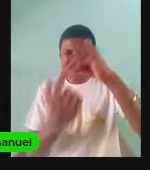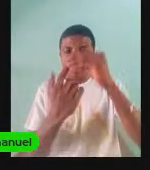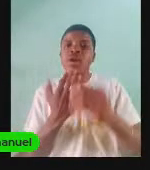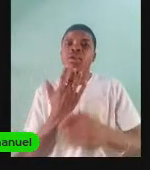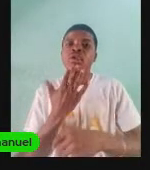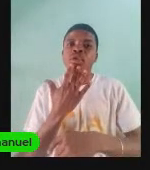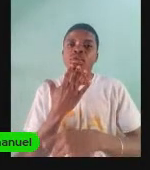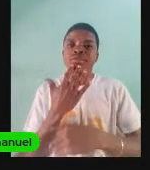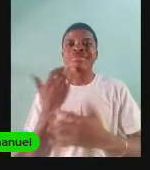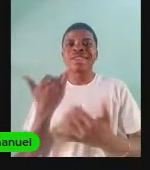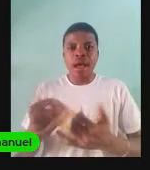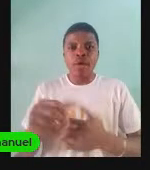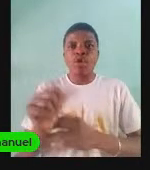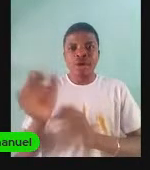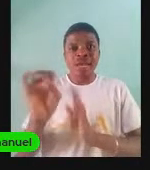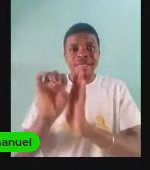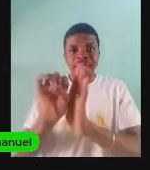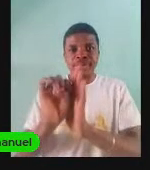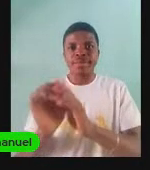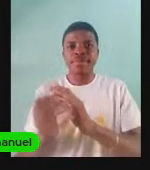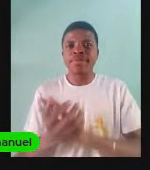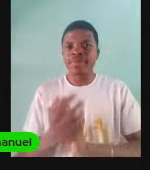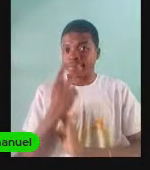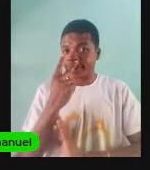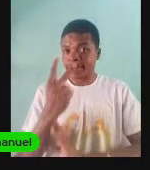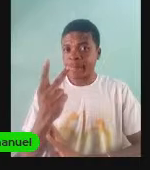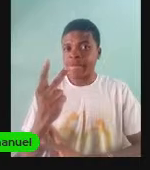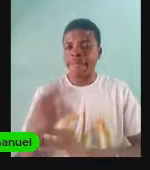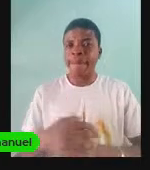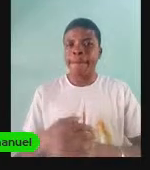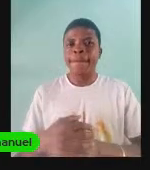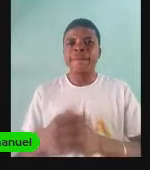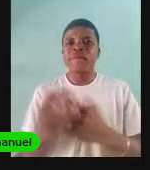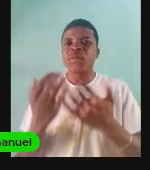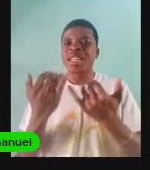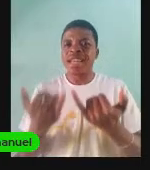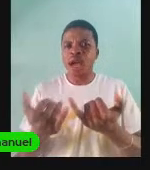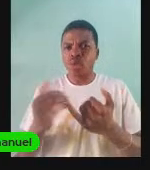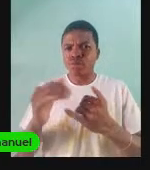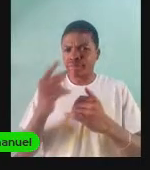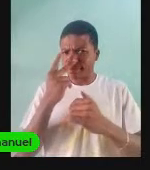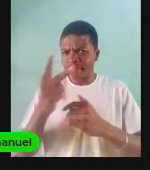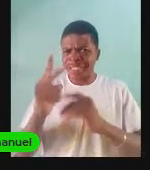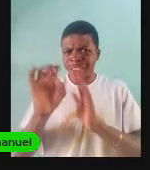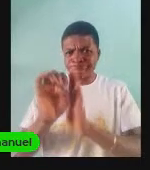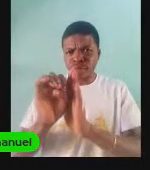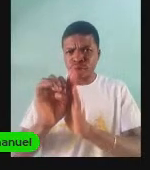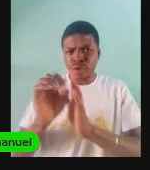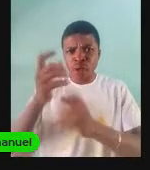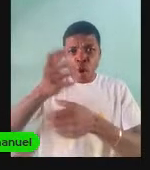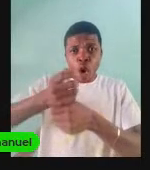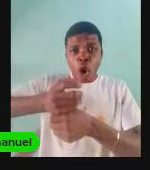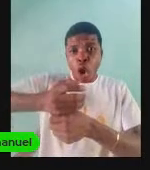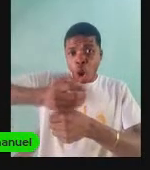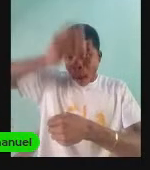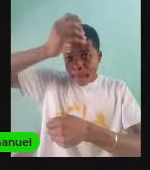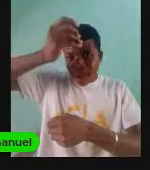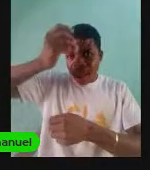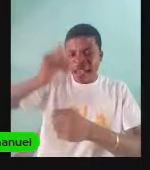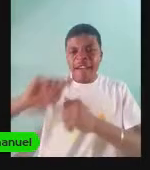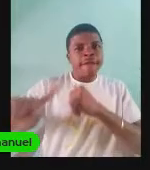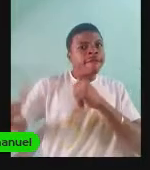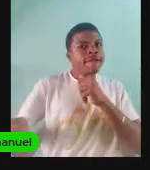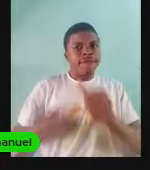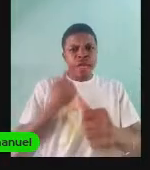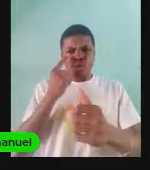Next slide, please. Now, take a look at these umbrellas. The first thing that you notice in all of them is what